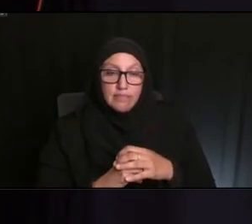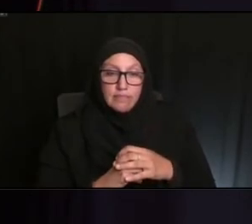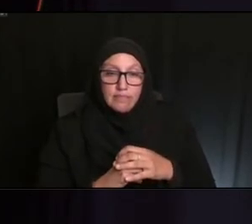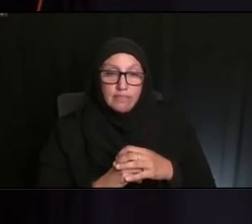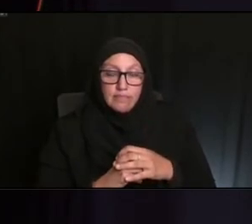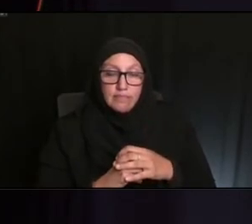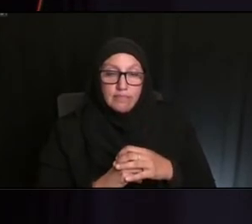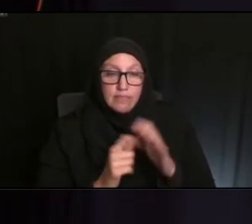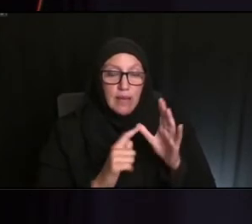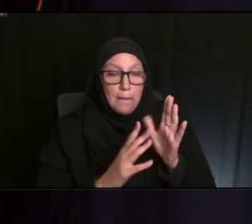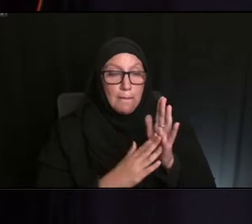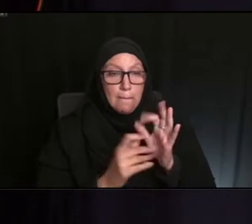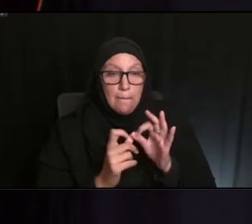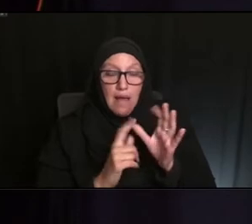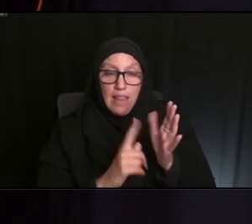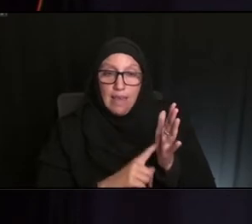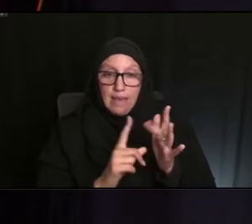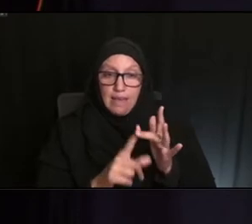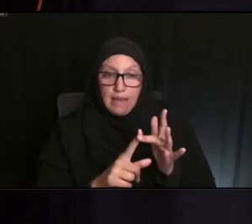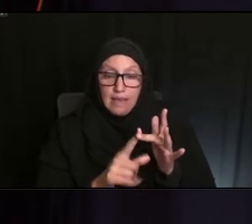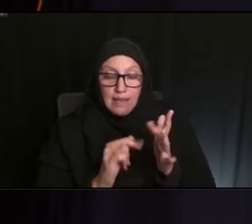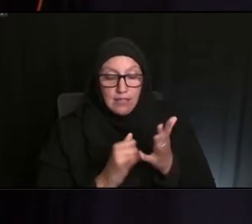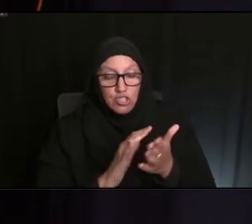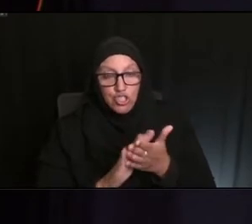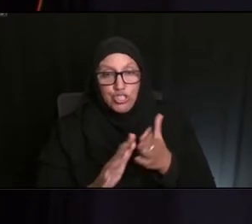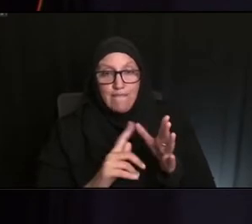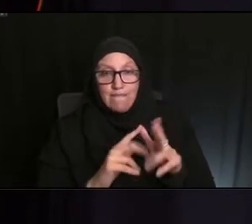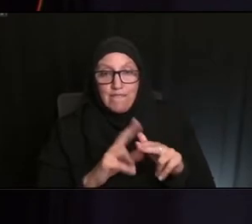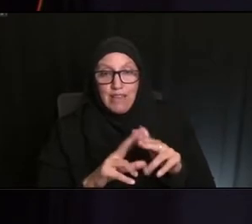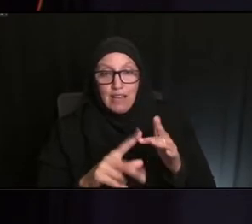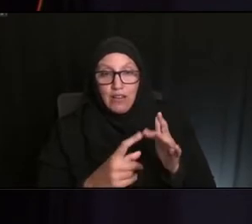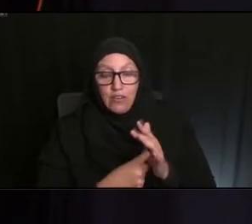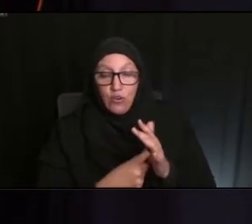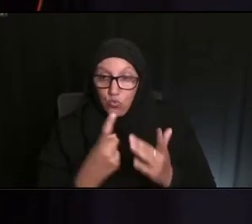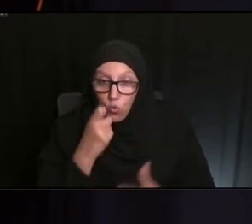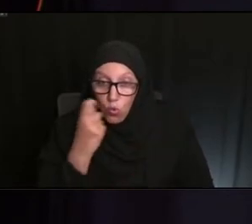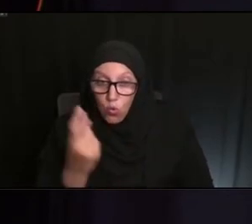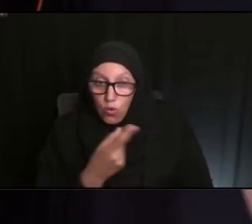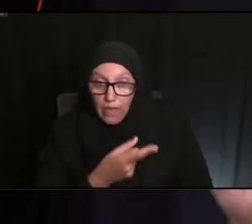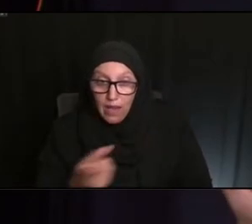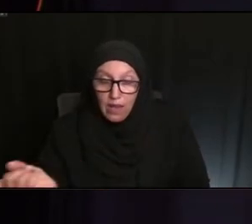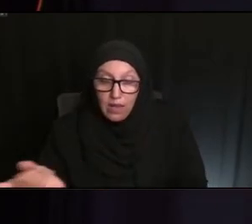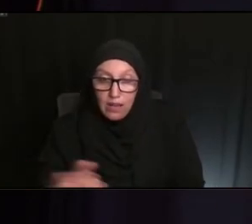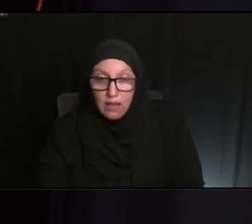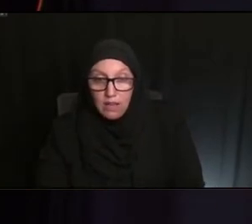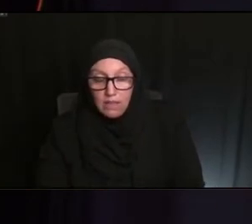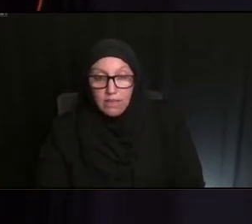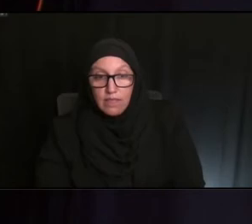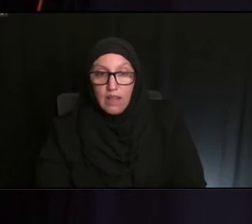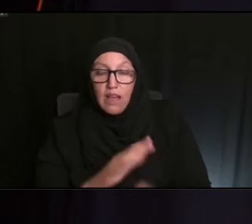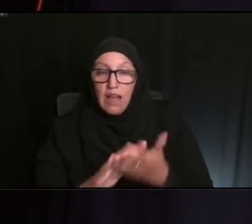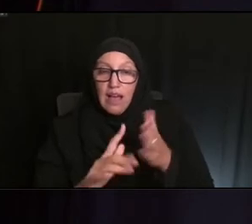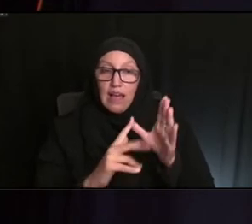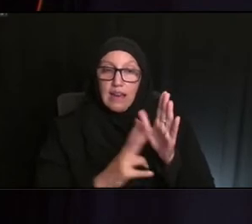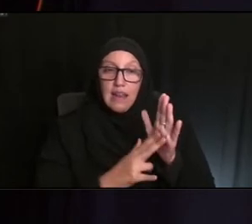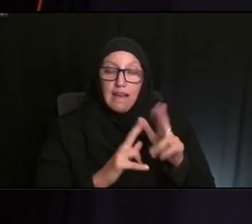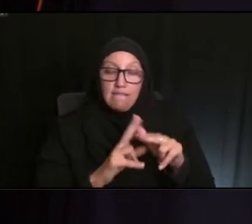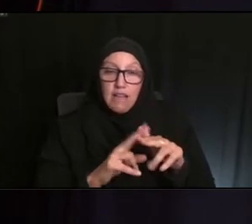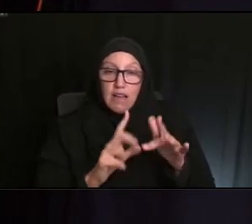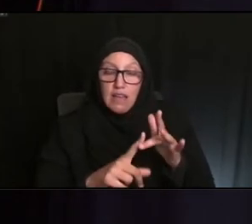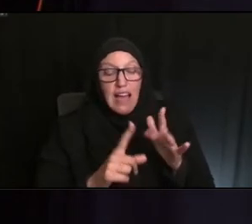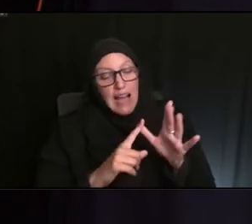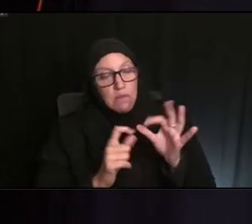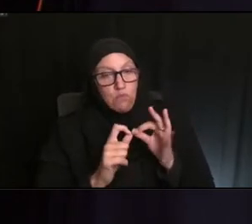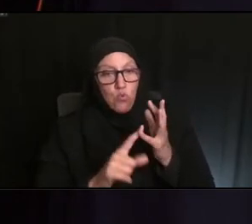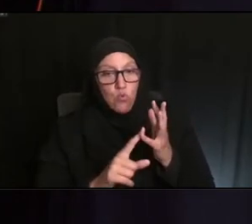Hanbali, one more. Shafi'i. Do you know who they are? The first one, Hanafi, Abu Hanifa,